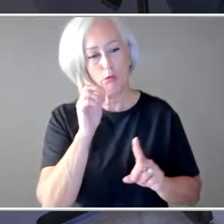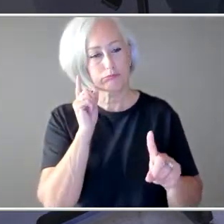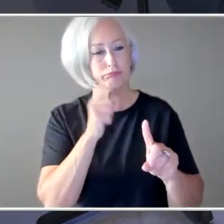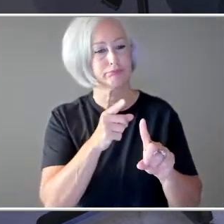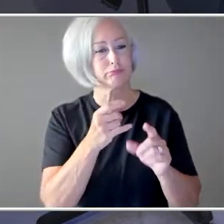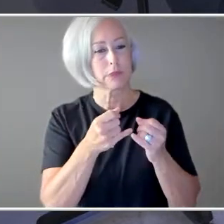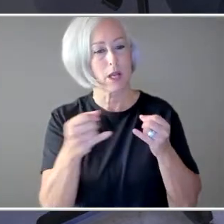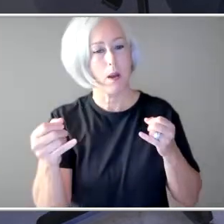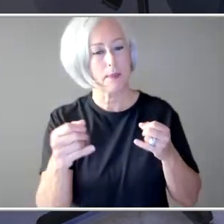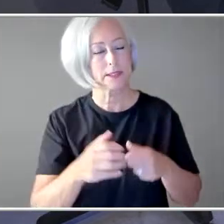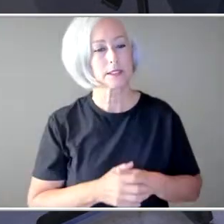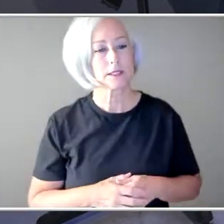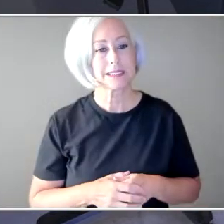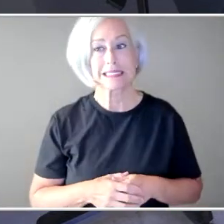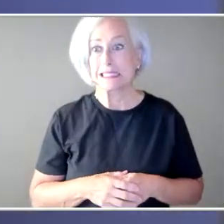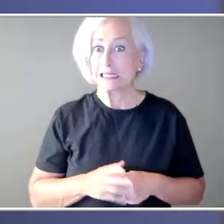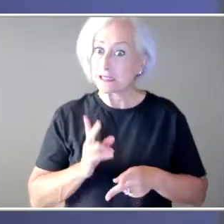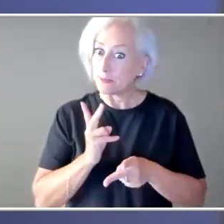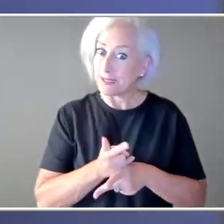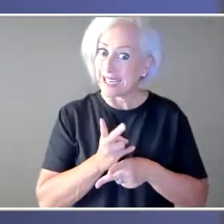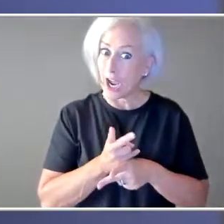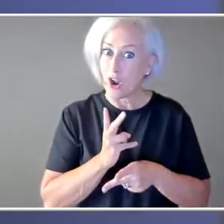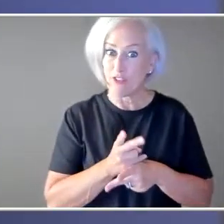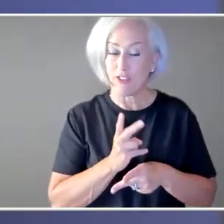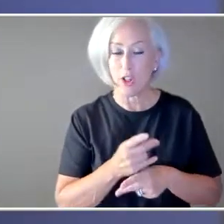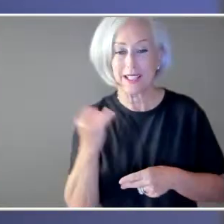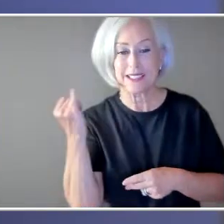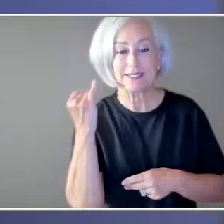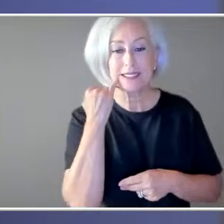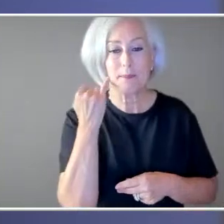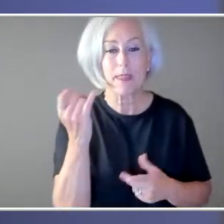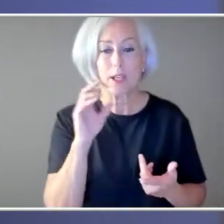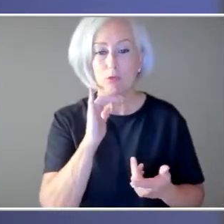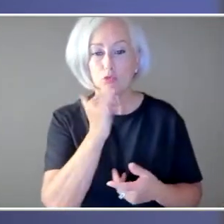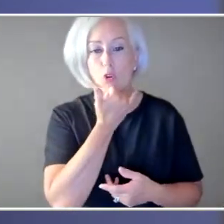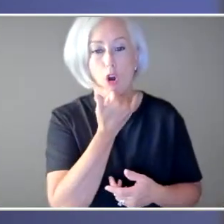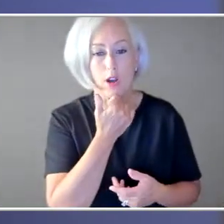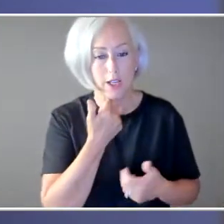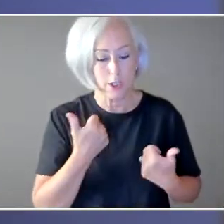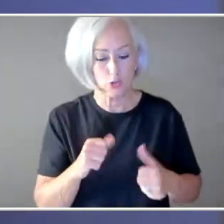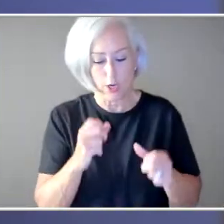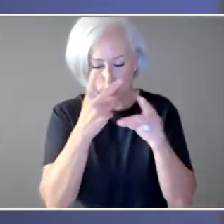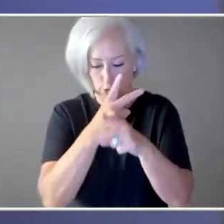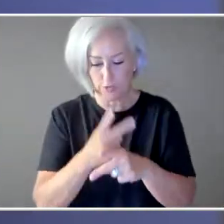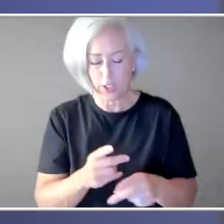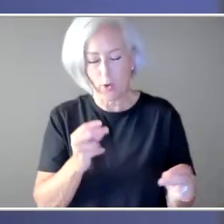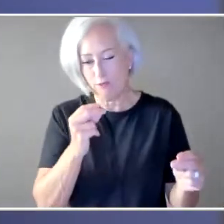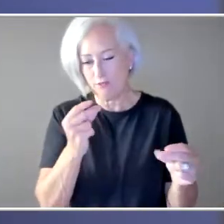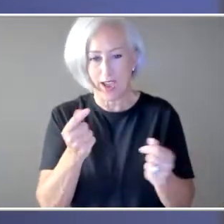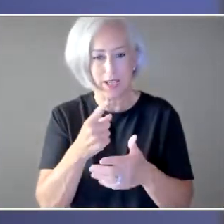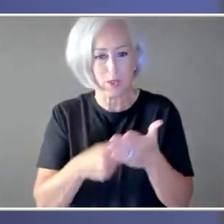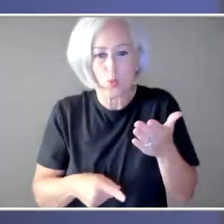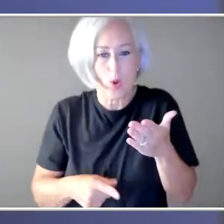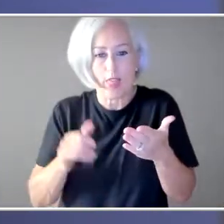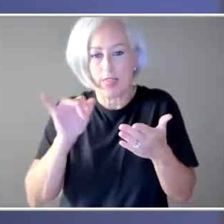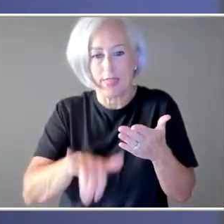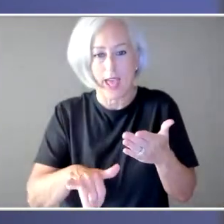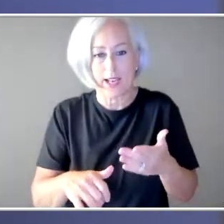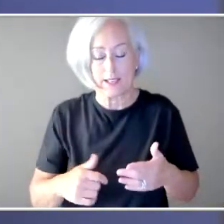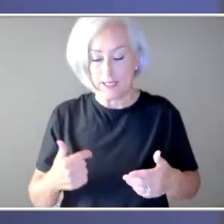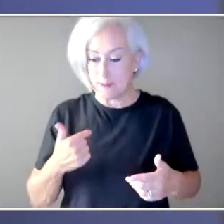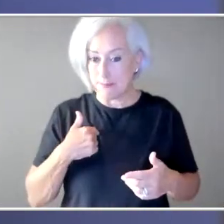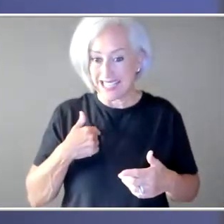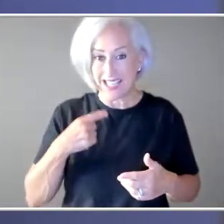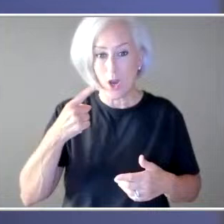Be careful. You know, if something goes wrong, try to find out quickly what it is. It took 1.5 years for me to